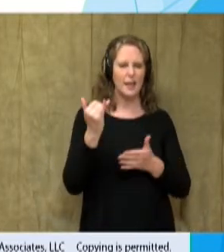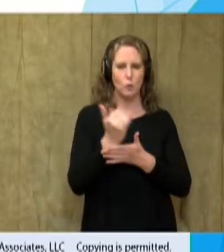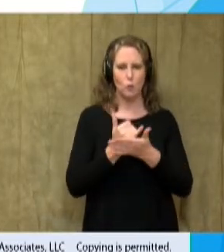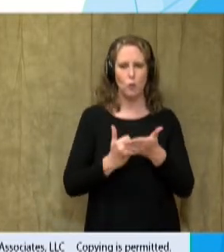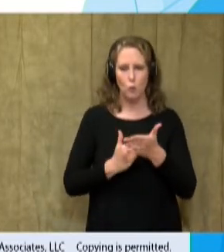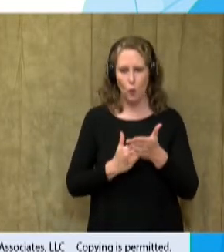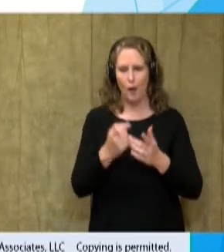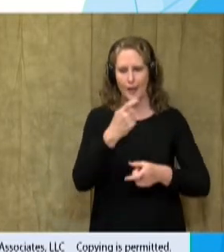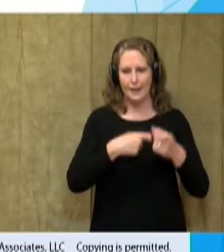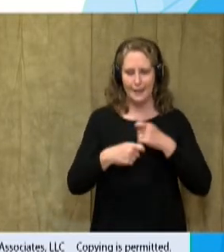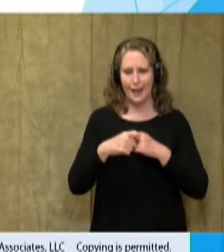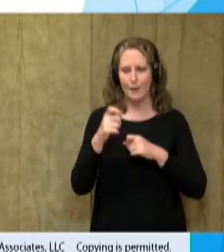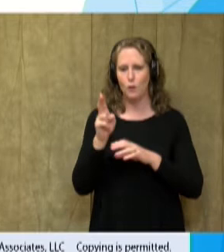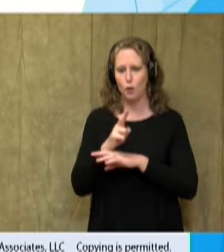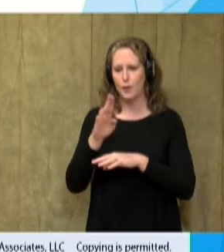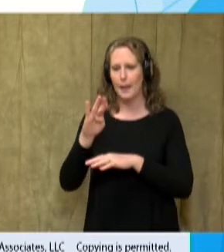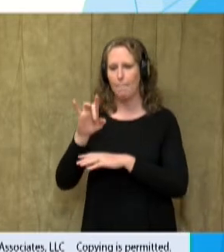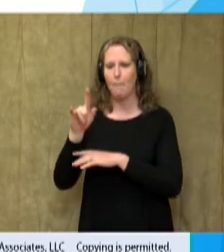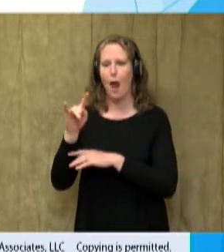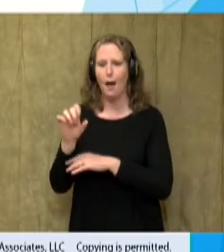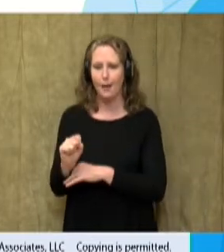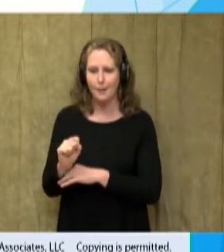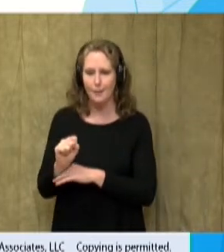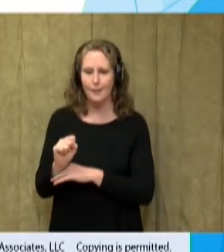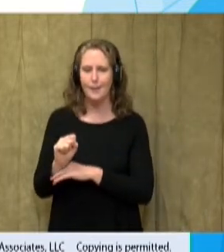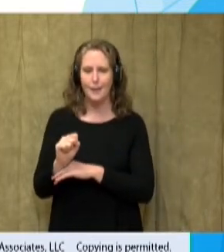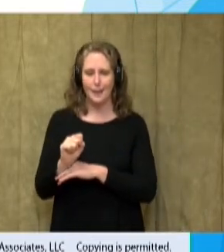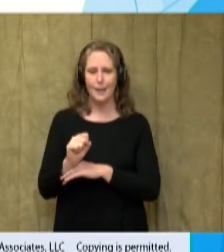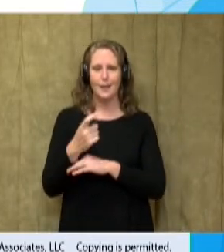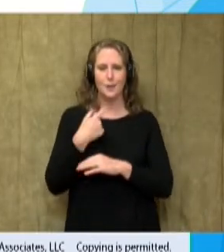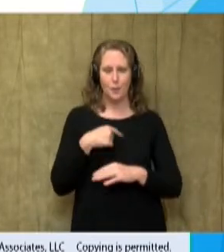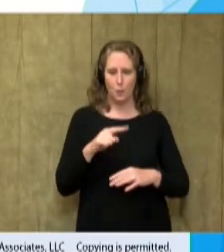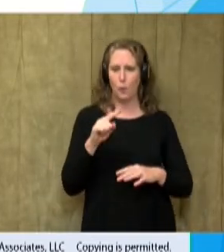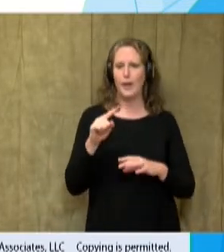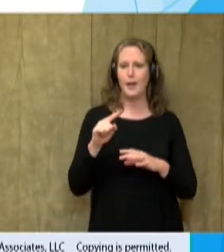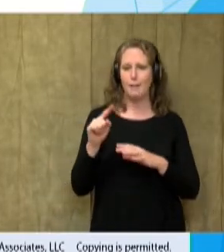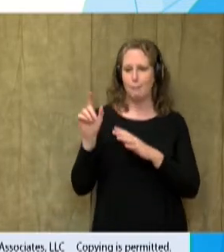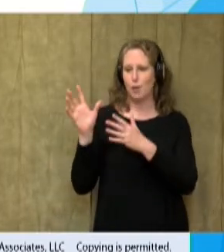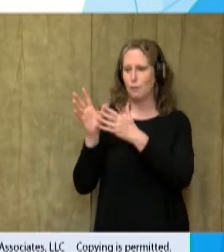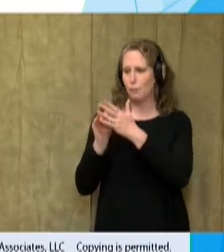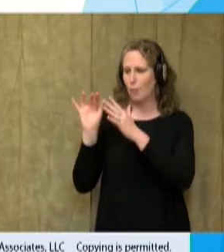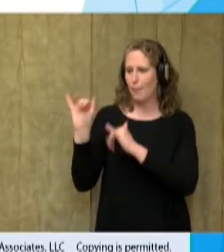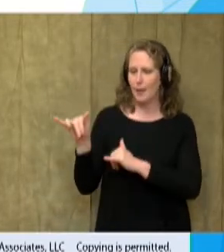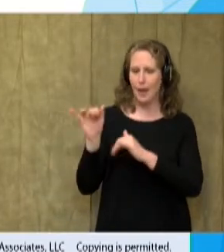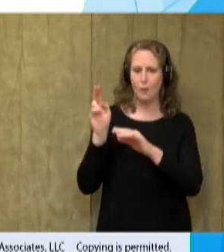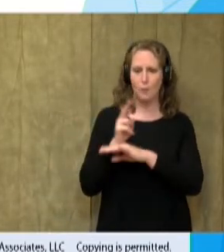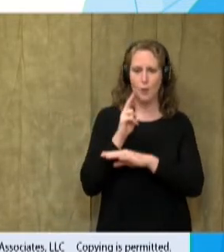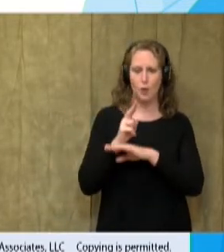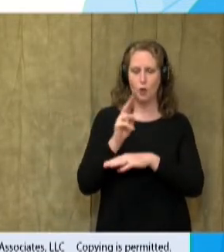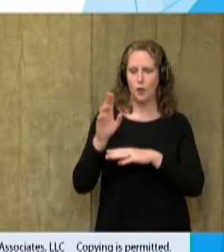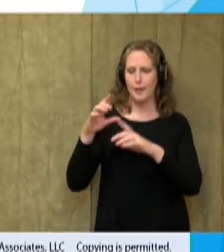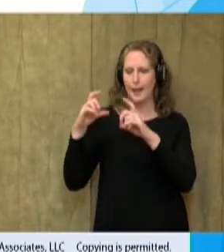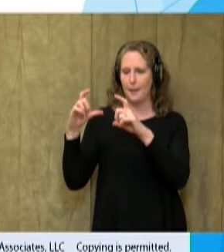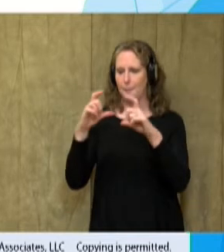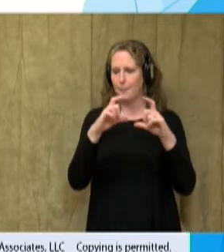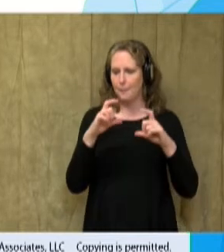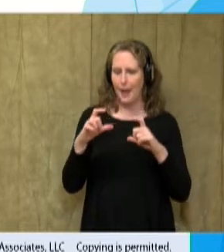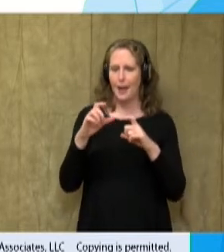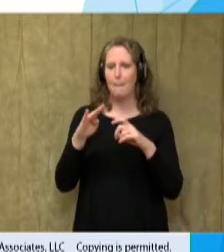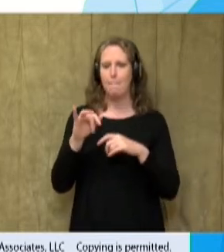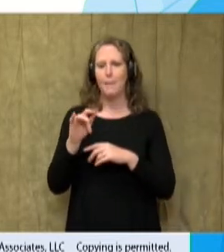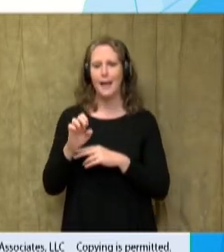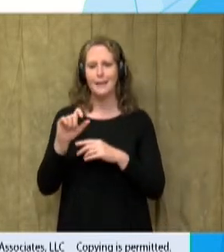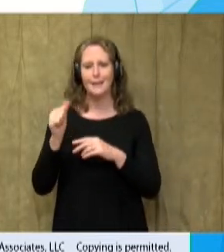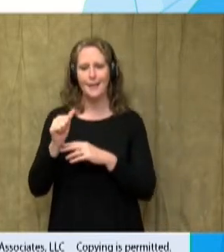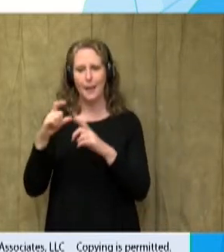here instead. So we just actually acted out this whole thing right here. We used base 10 blocks to solve that problem.